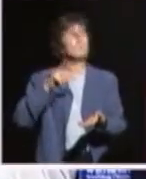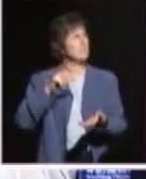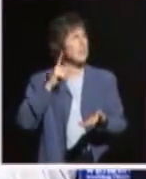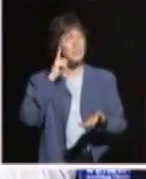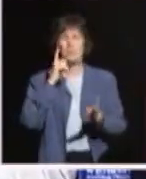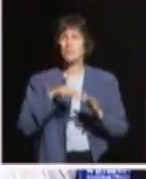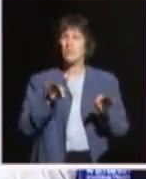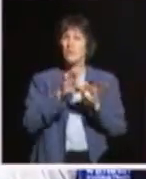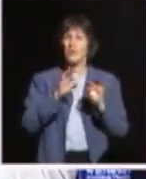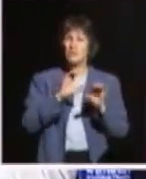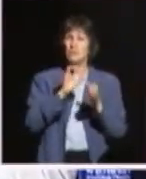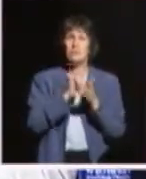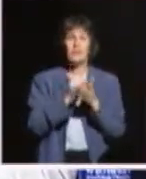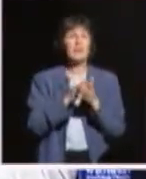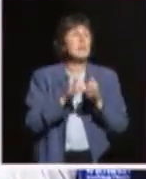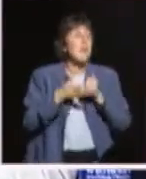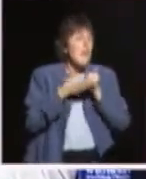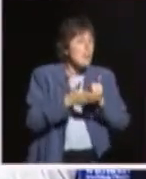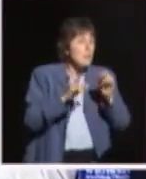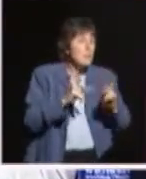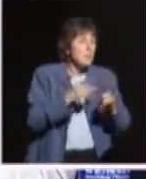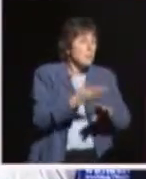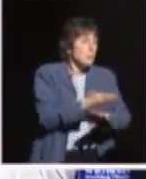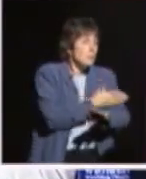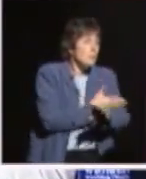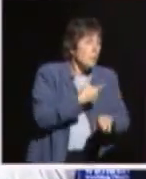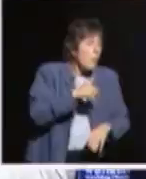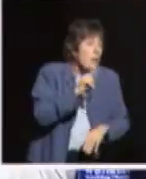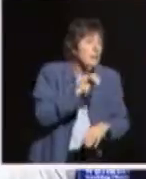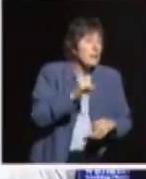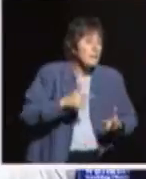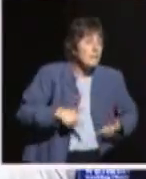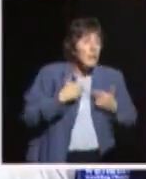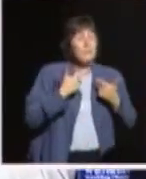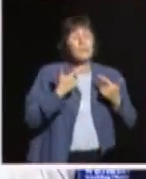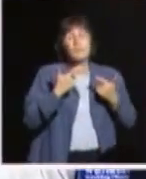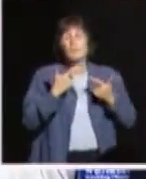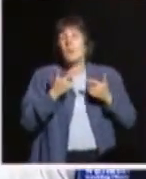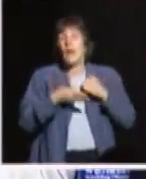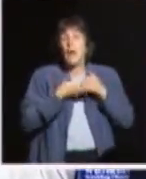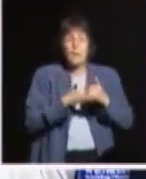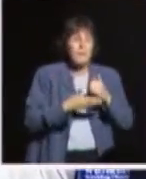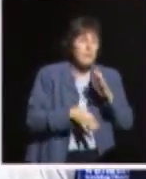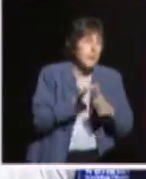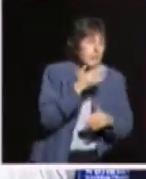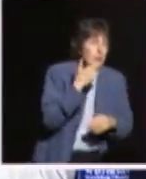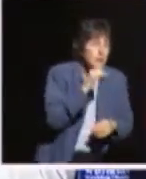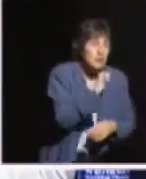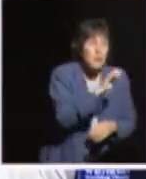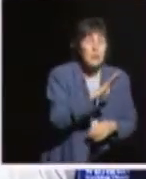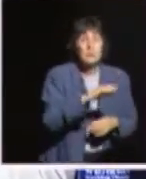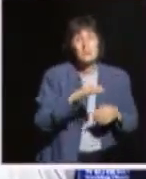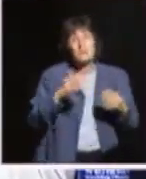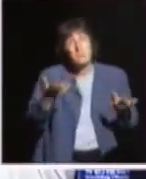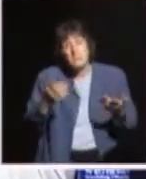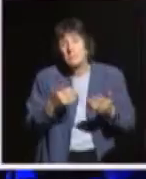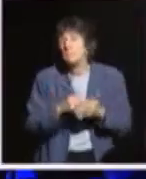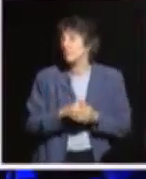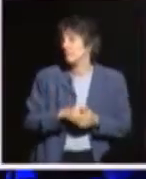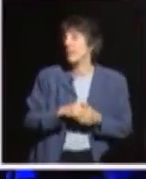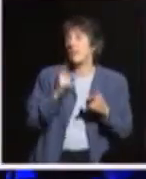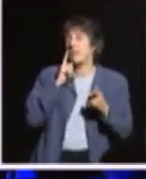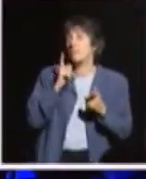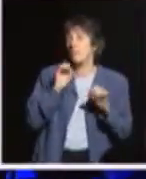for the quality of life of people and the ability to employ people. And for the betterment of all. Thank you. Mr.